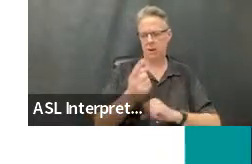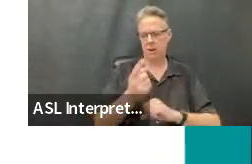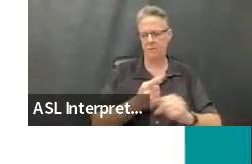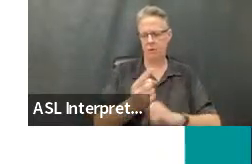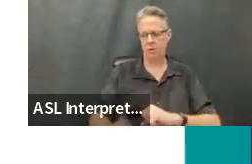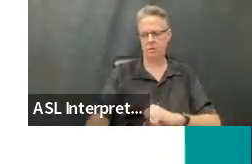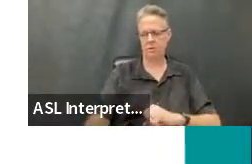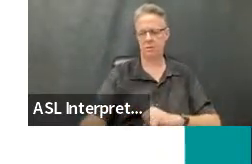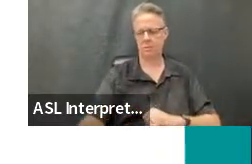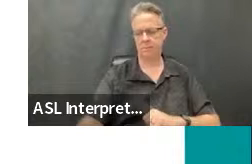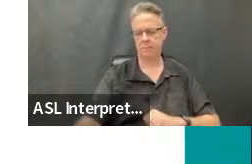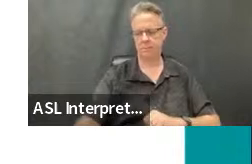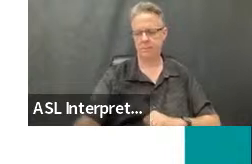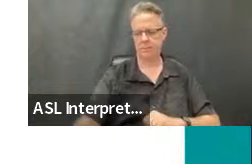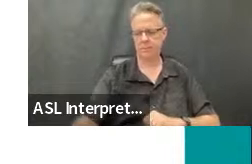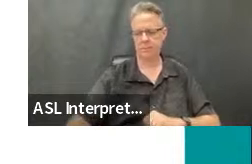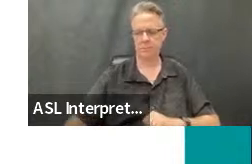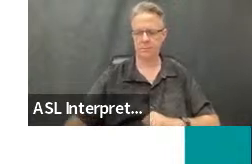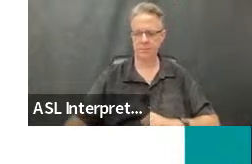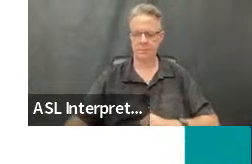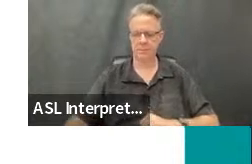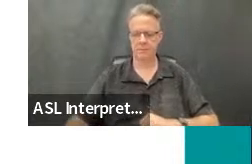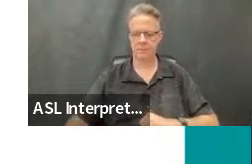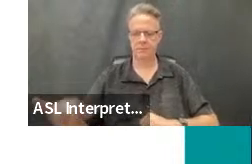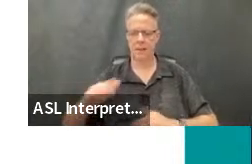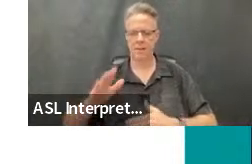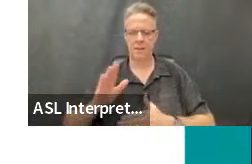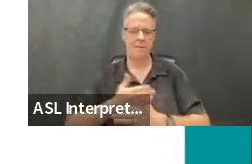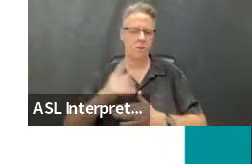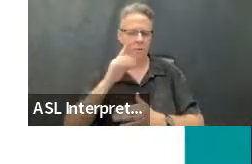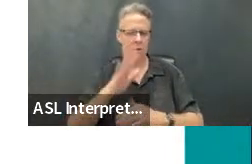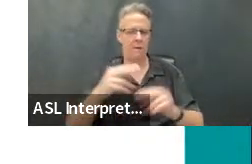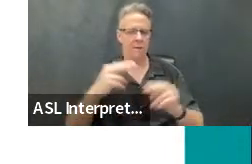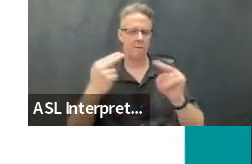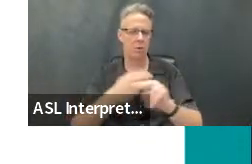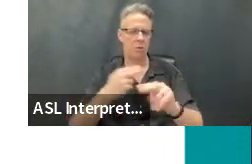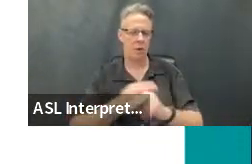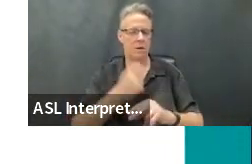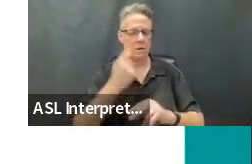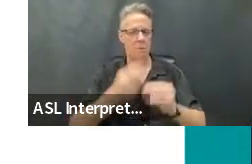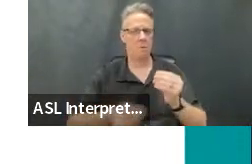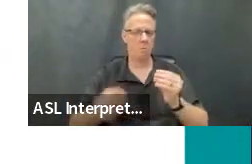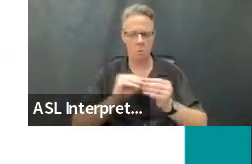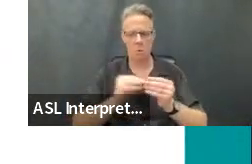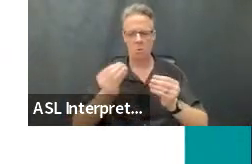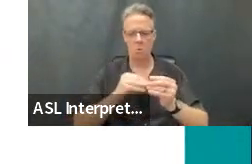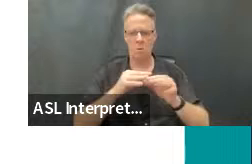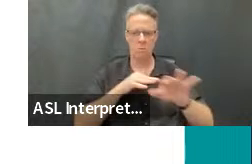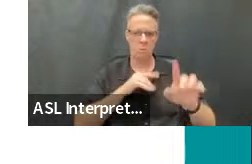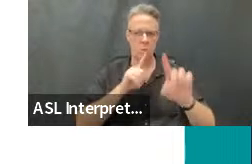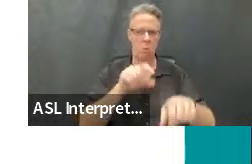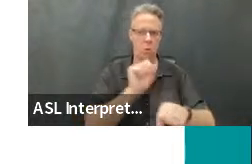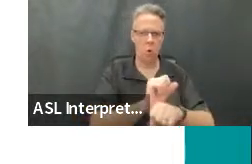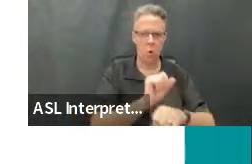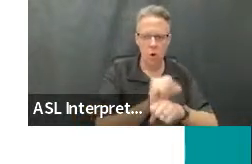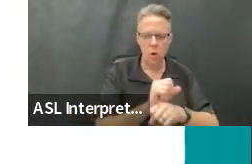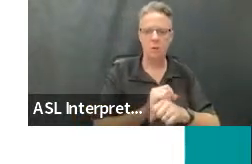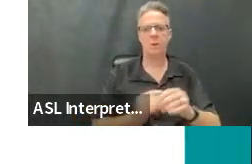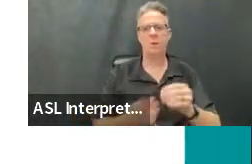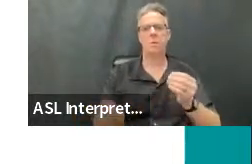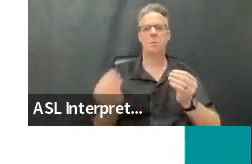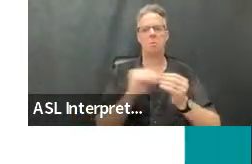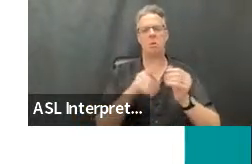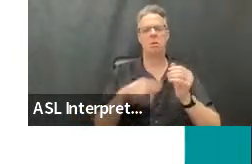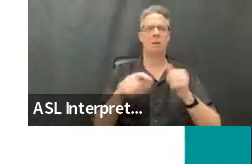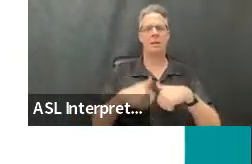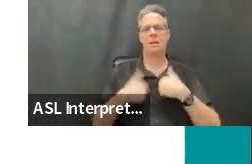average kind of conditions, kind of what's typical for freeways. As more people are going to work, more people kind of are